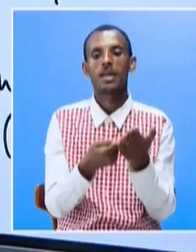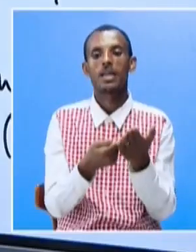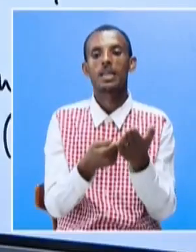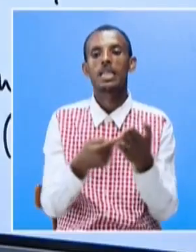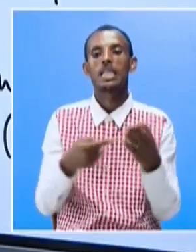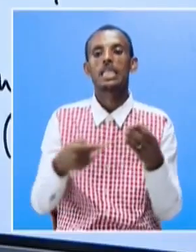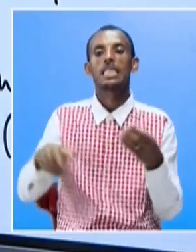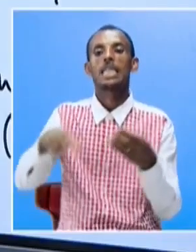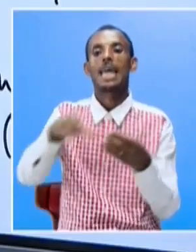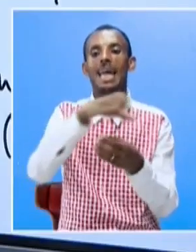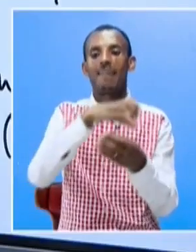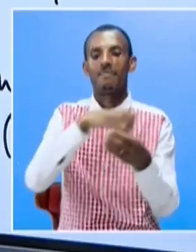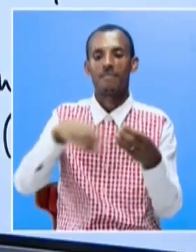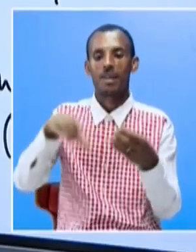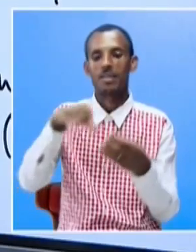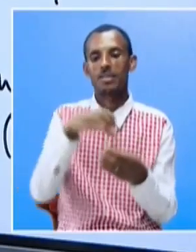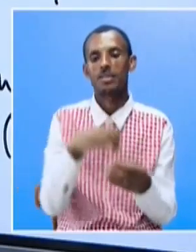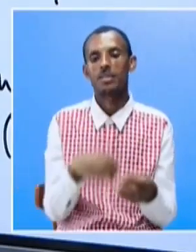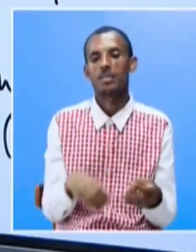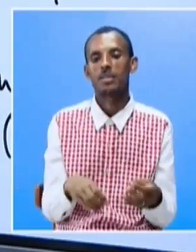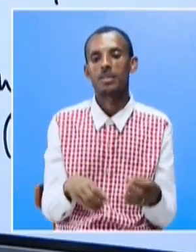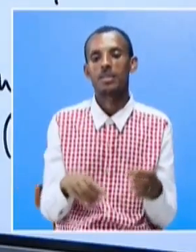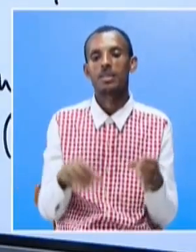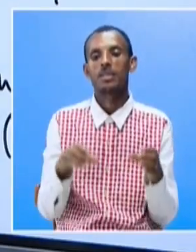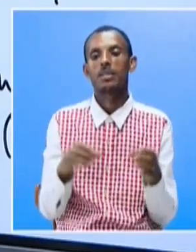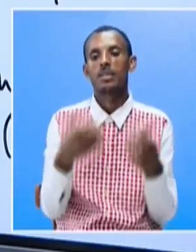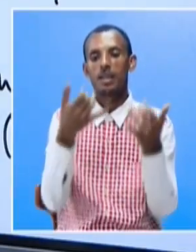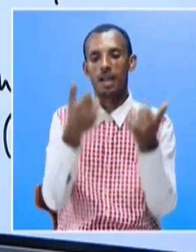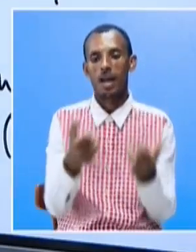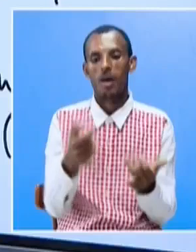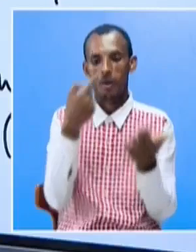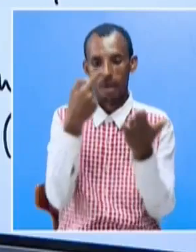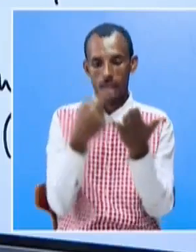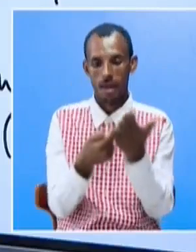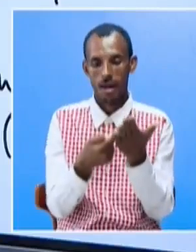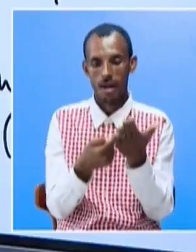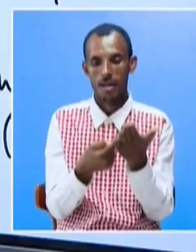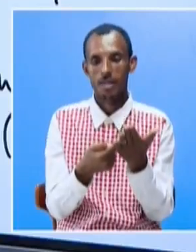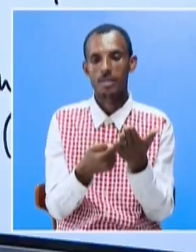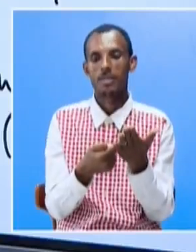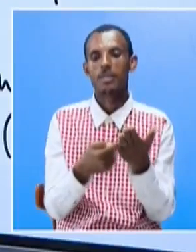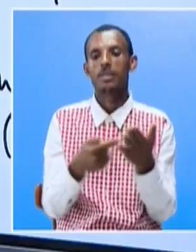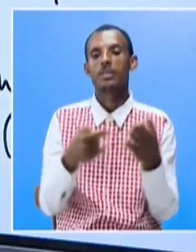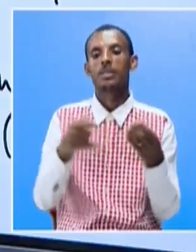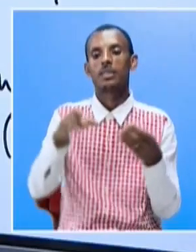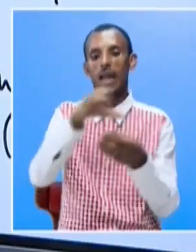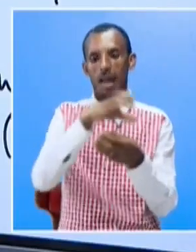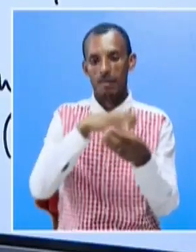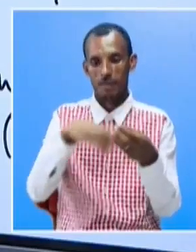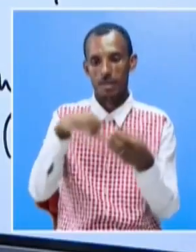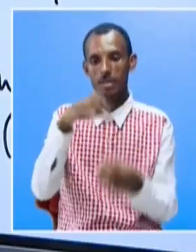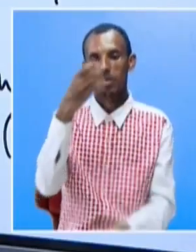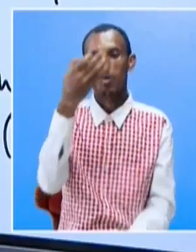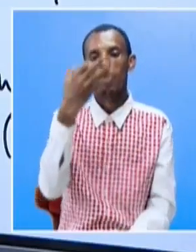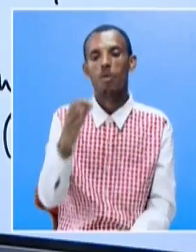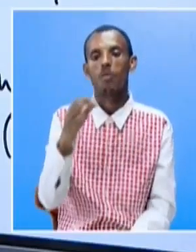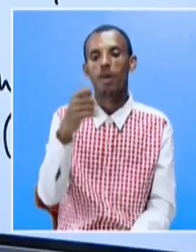circumference of a circle. Now here, circumference of a circle